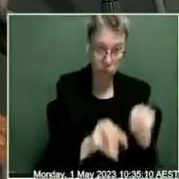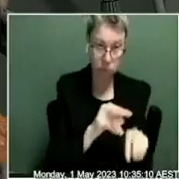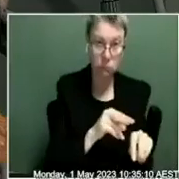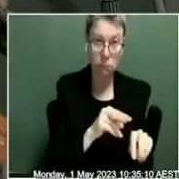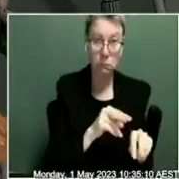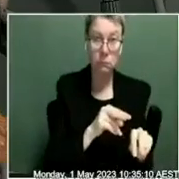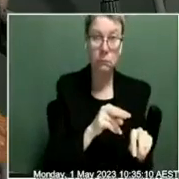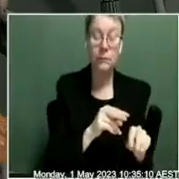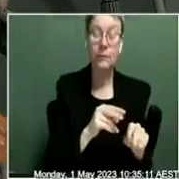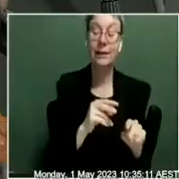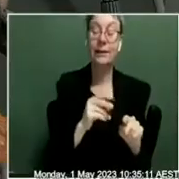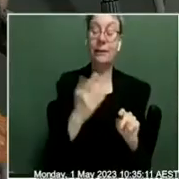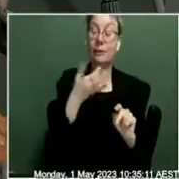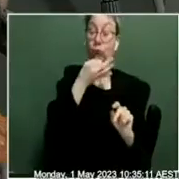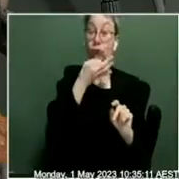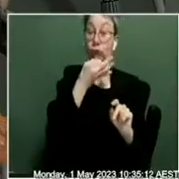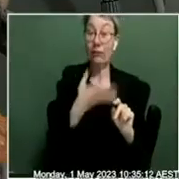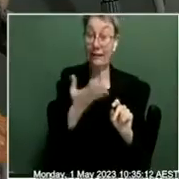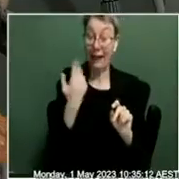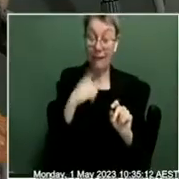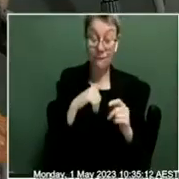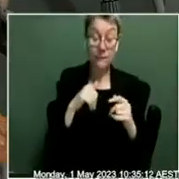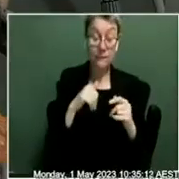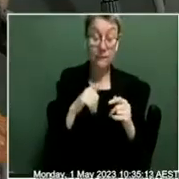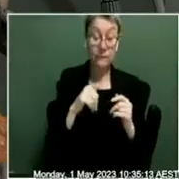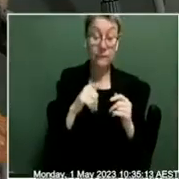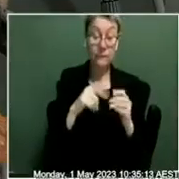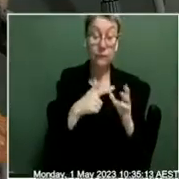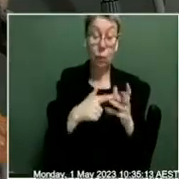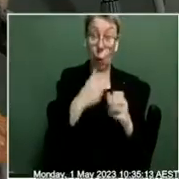an evaluation of the Yarra site.